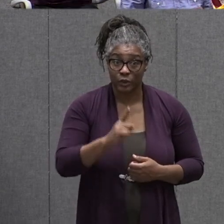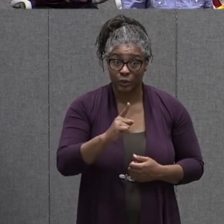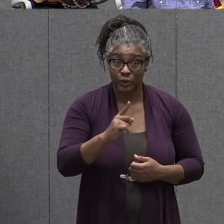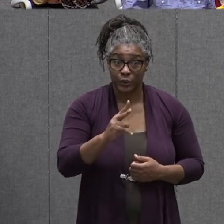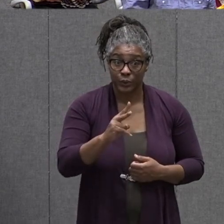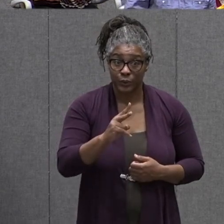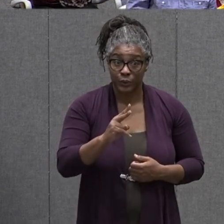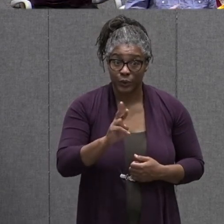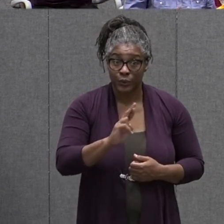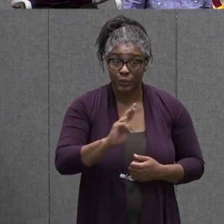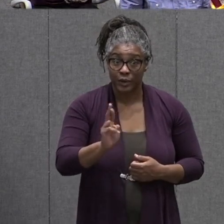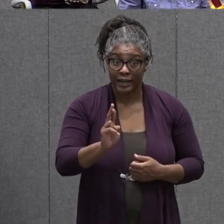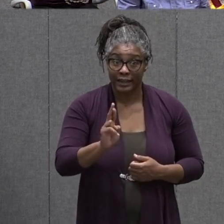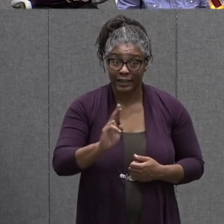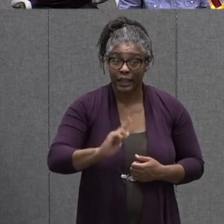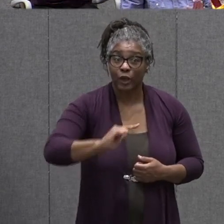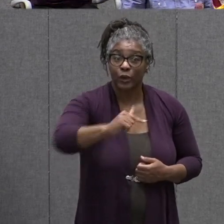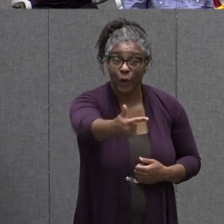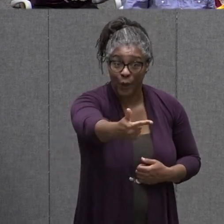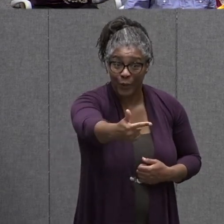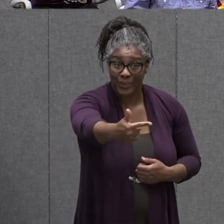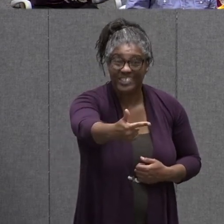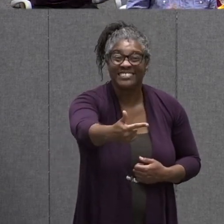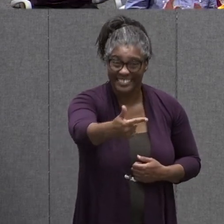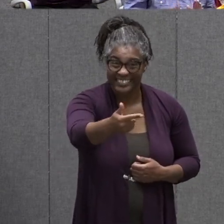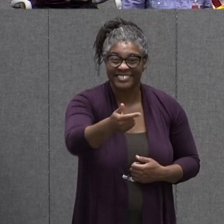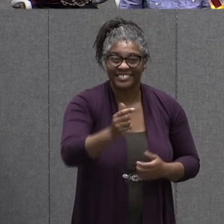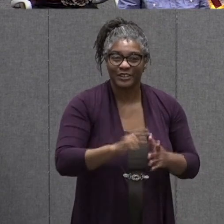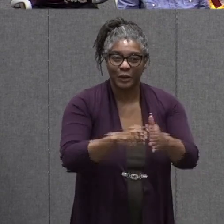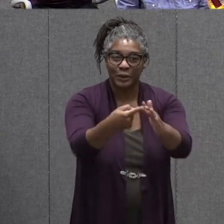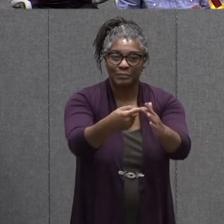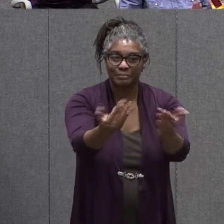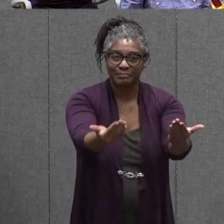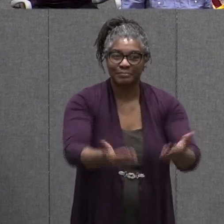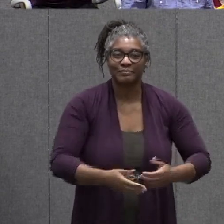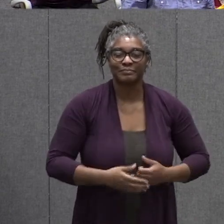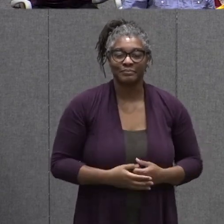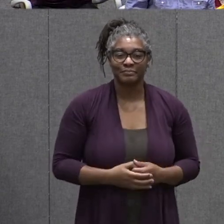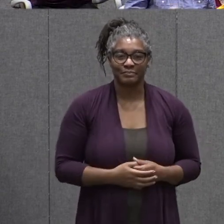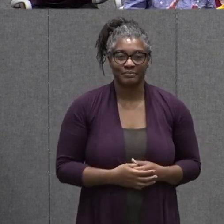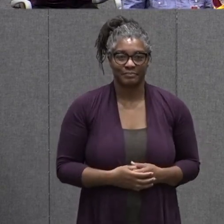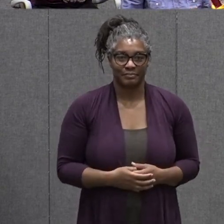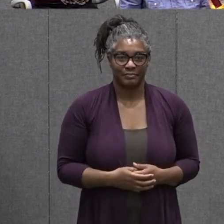1, 2, ready, you play.